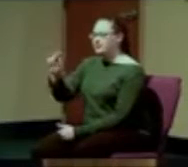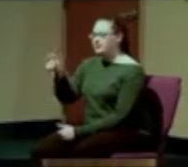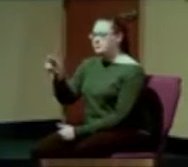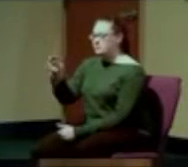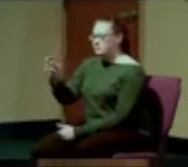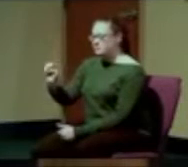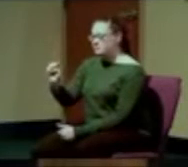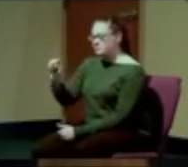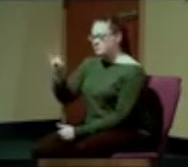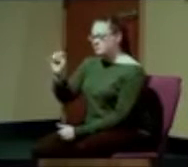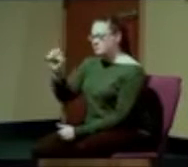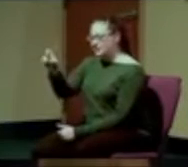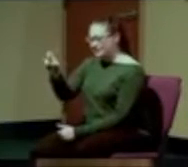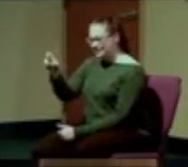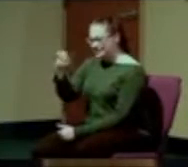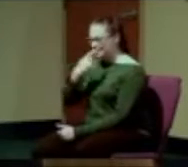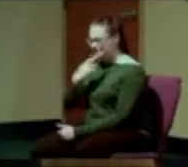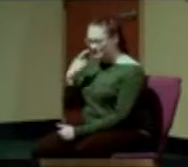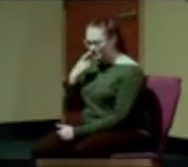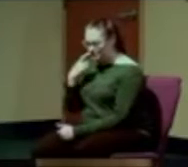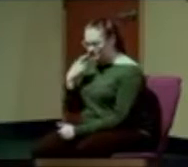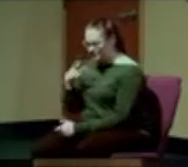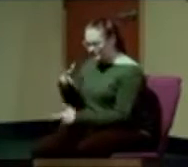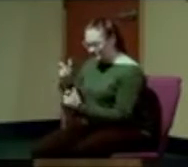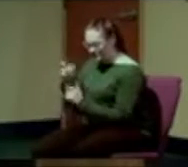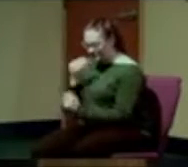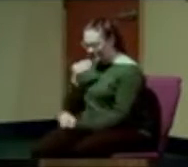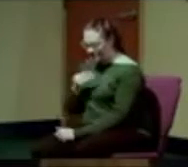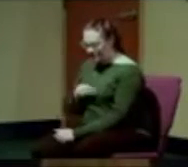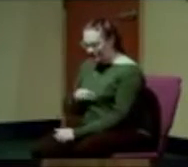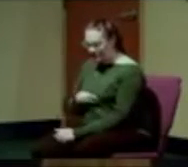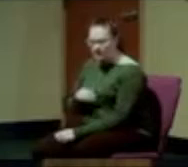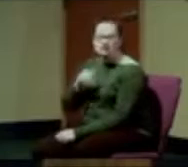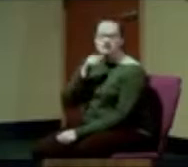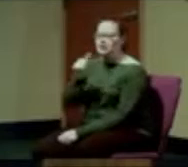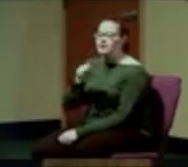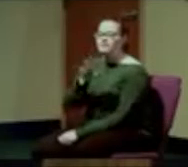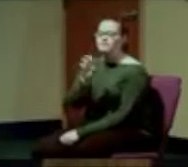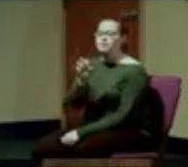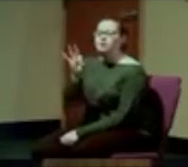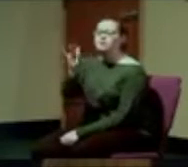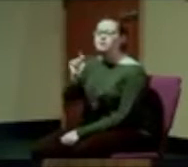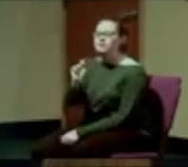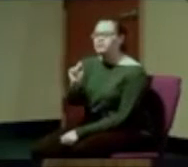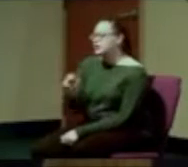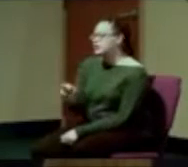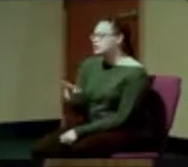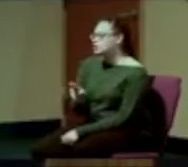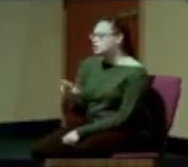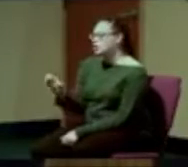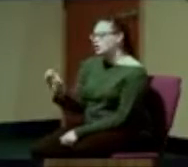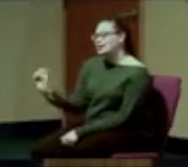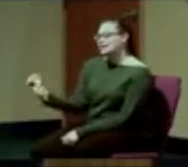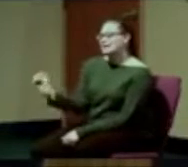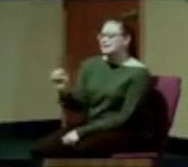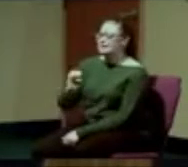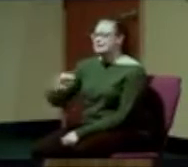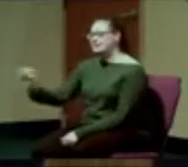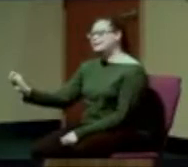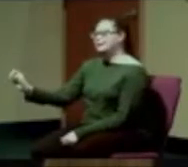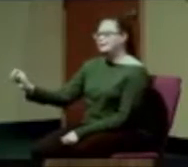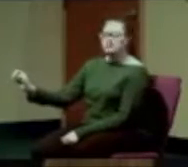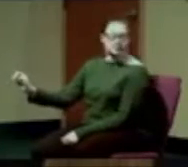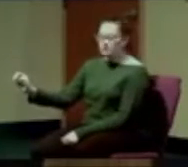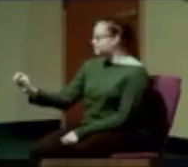No longer does it say in 400 feet you will turn east. It now knows there's a Jack in the Box on the corner and